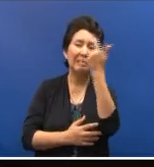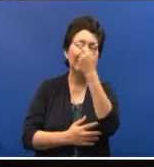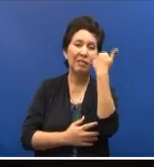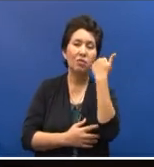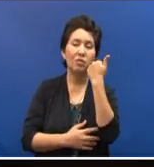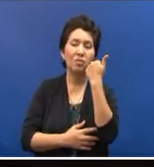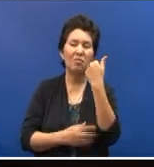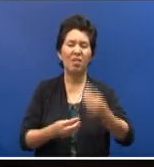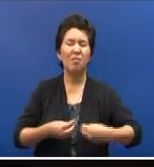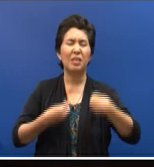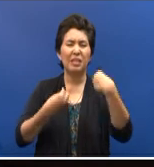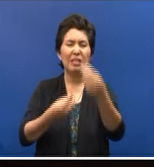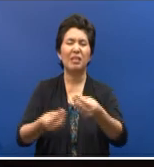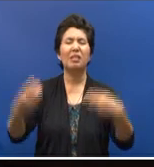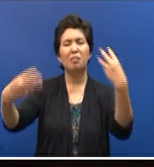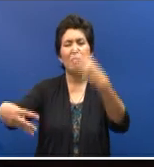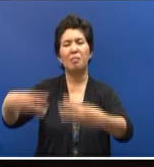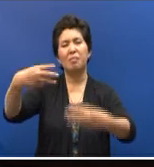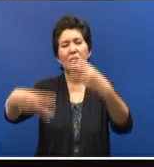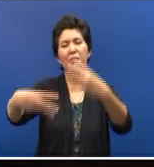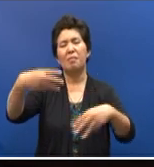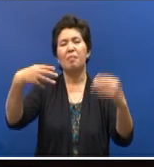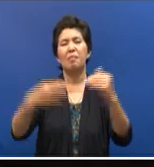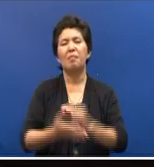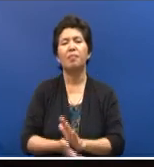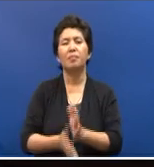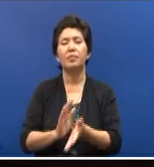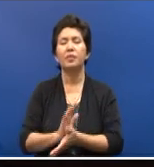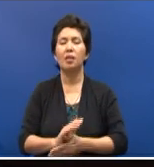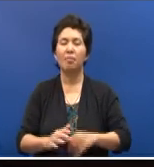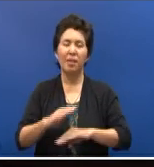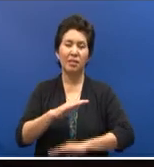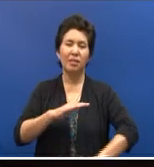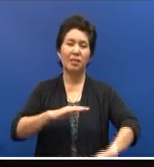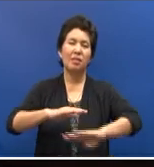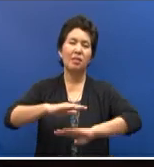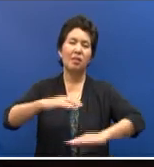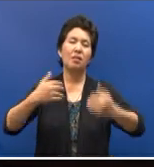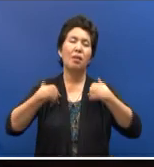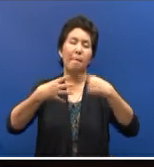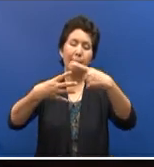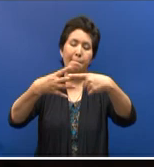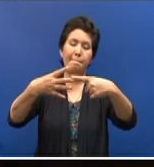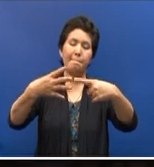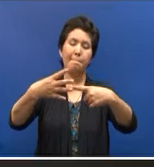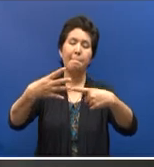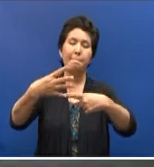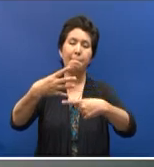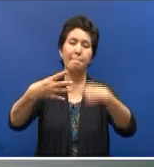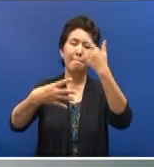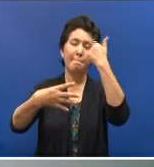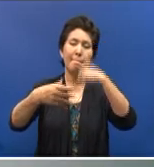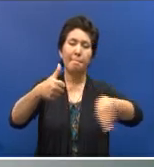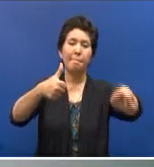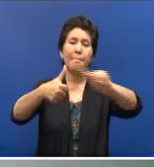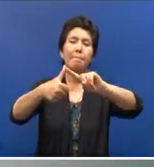that may contribute to warfare. Okay, so basically, there are 4 factors. The